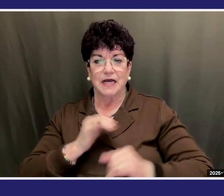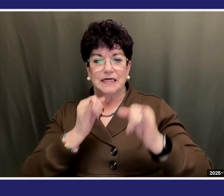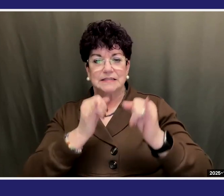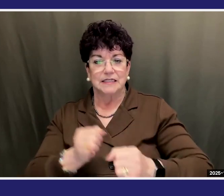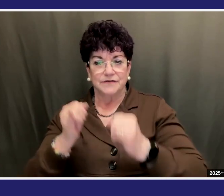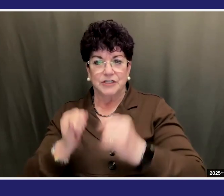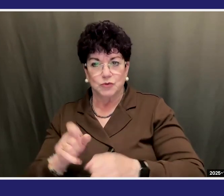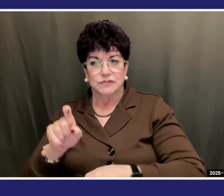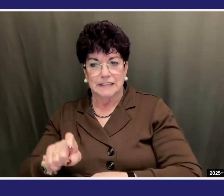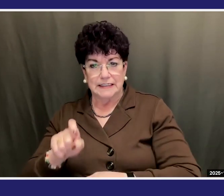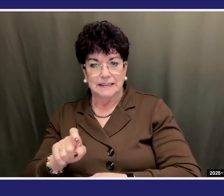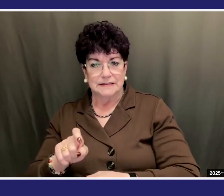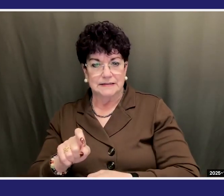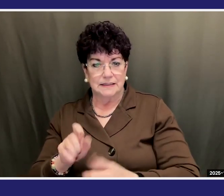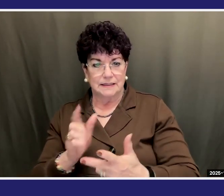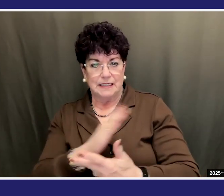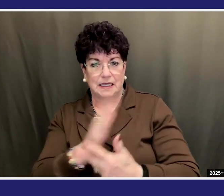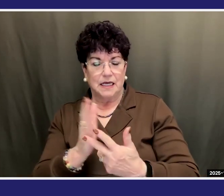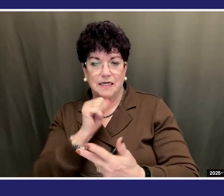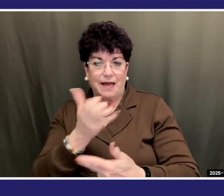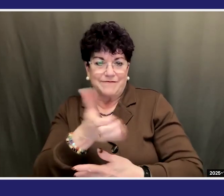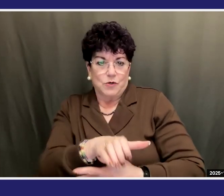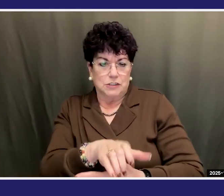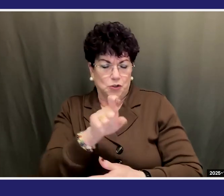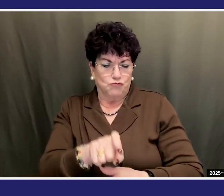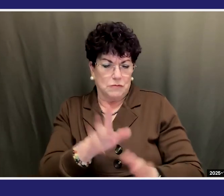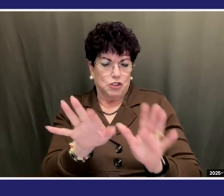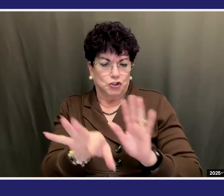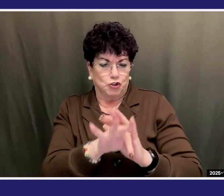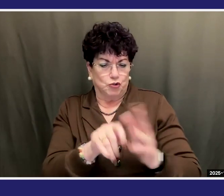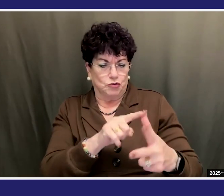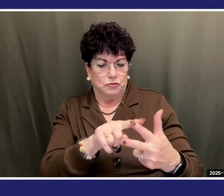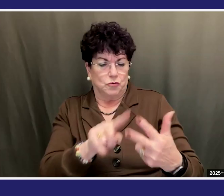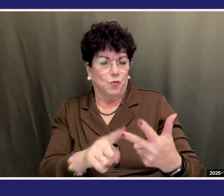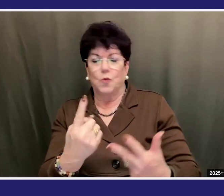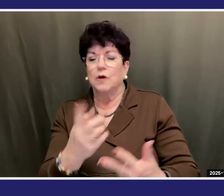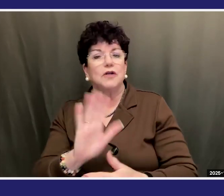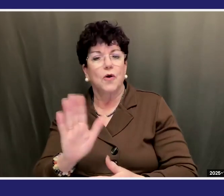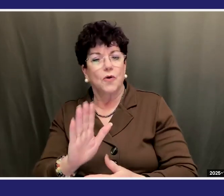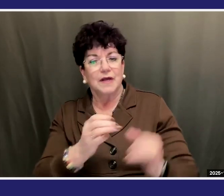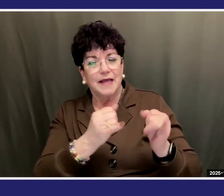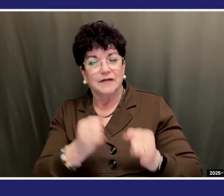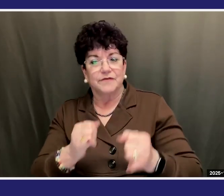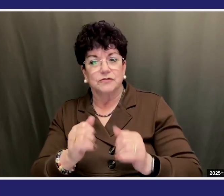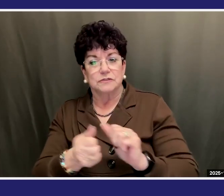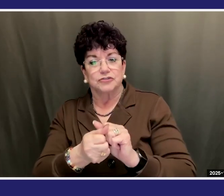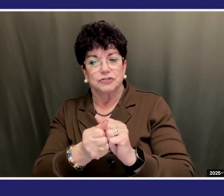are at and not forcing them into separate buckets, because we know individuals evolve, they're not static. And so